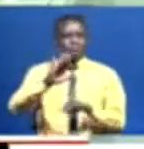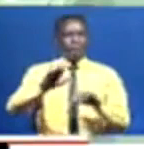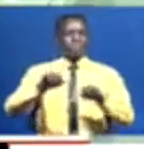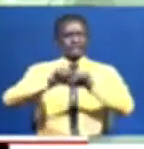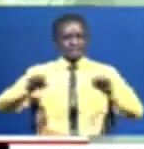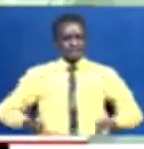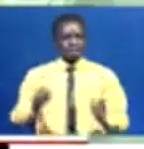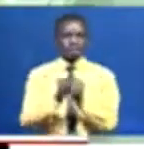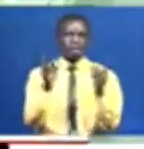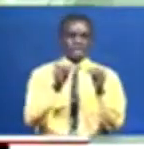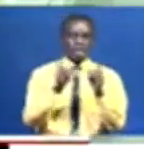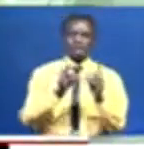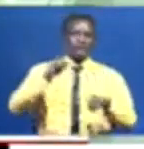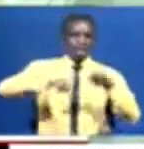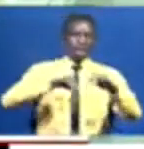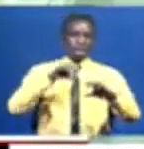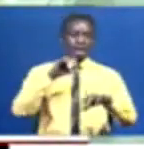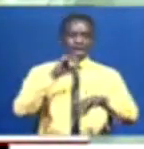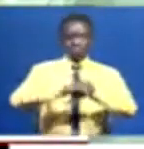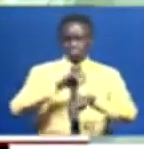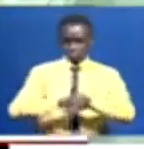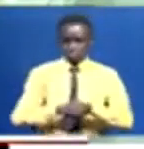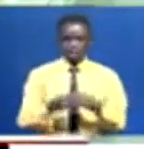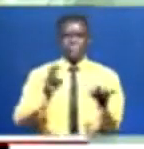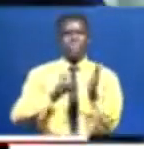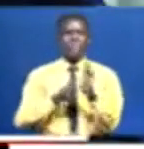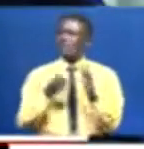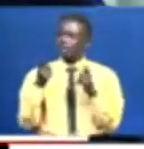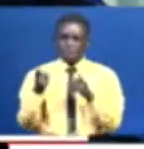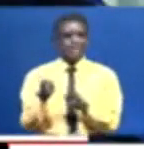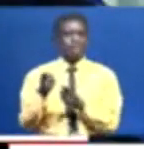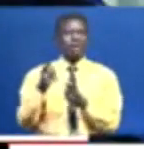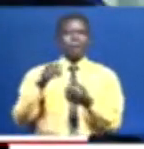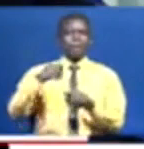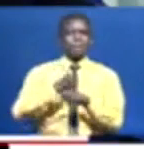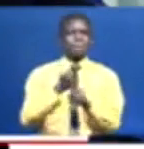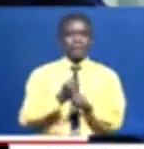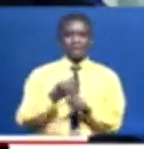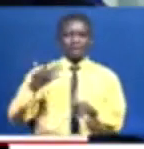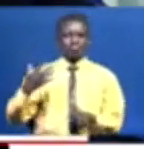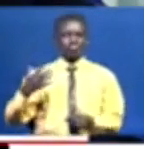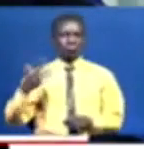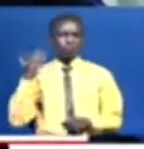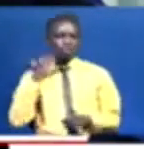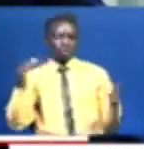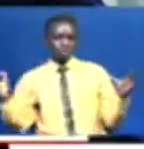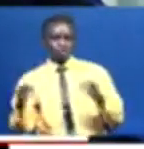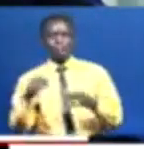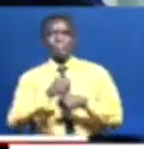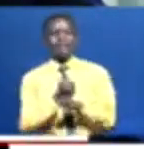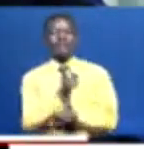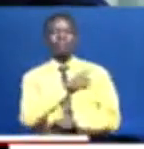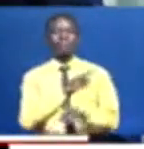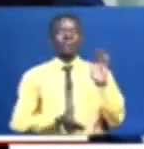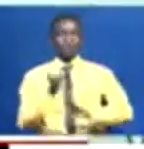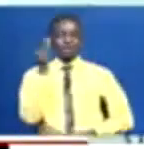holding you at ransom. So this has been very profitable for attackers, and what we are seeing that these are the most successful and most